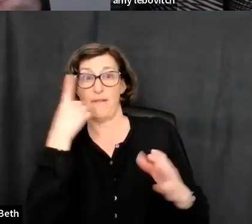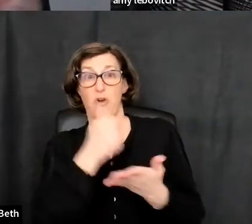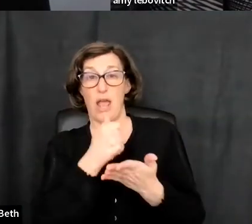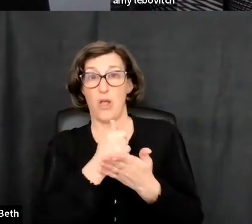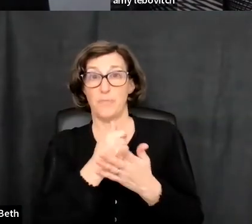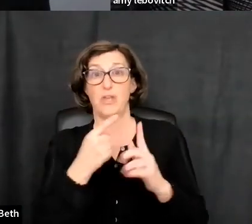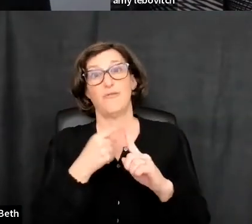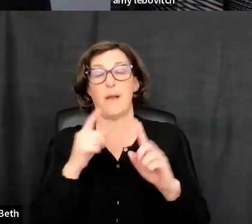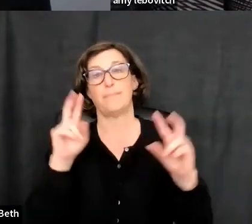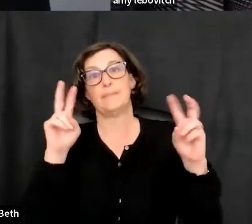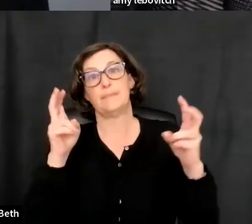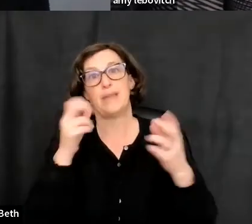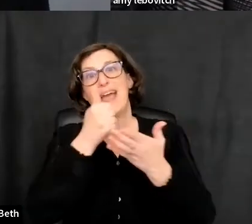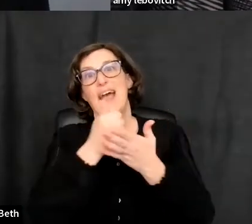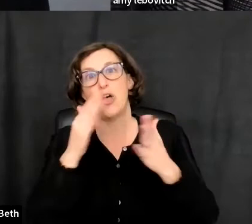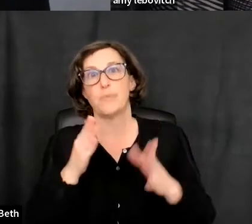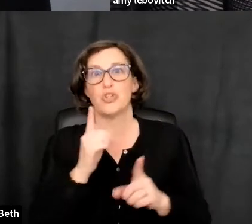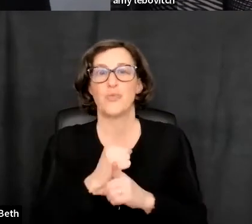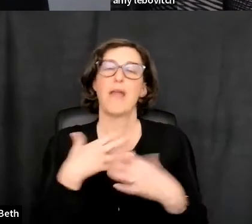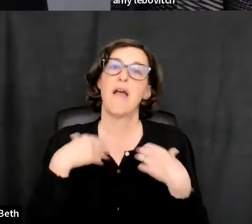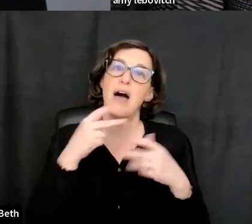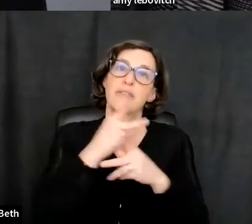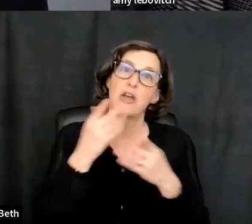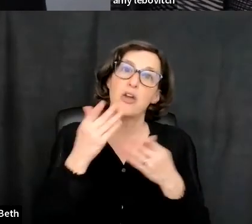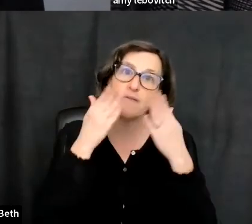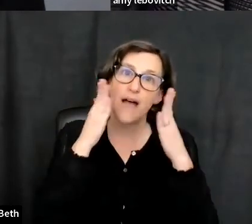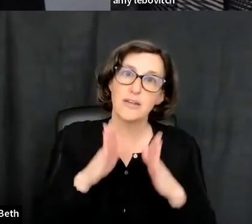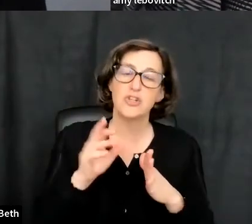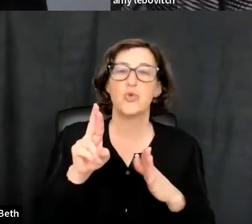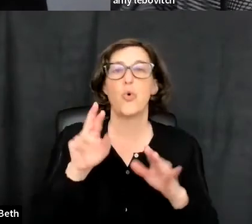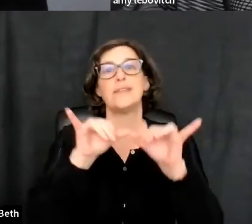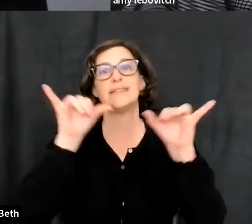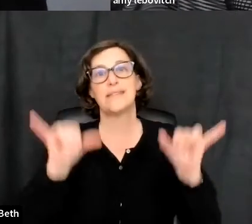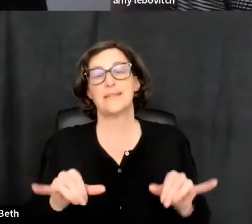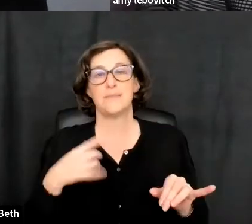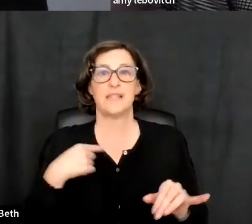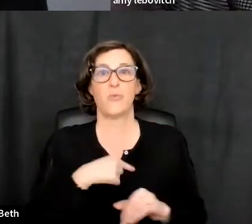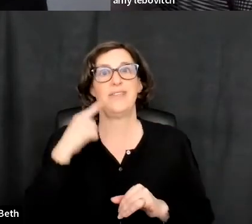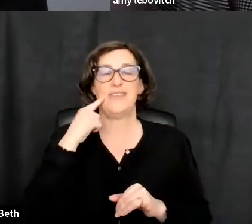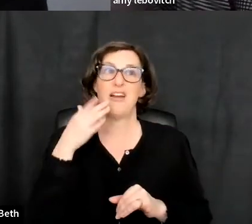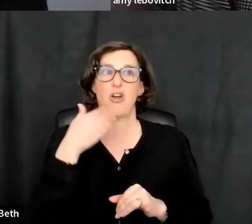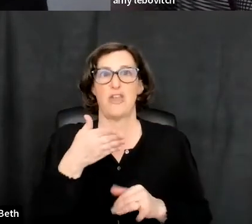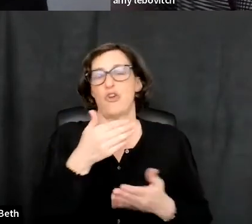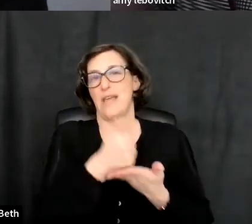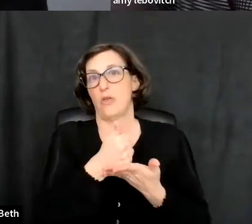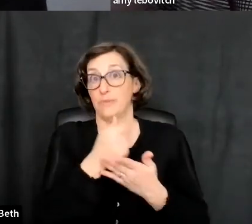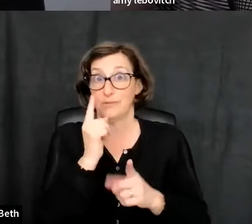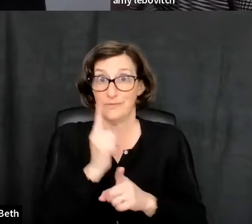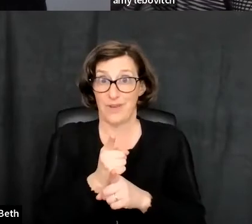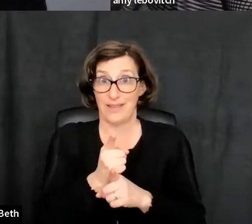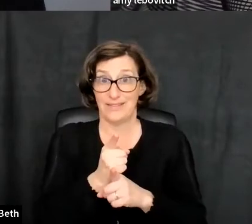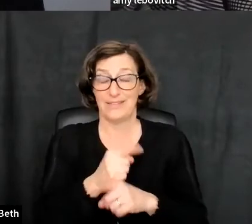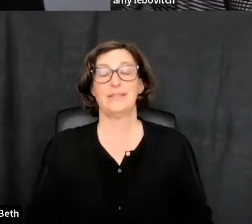the helpers, right? The healthcare providers or the systems that we supposedly think are there to serve, right?